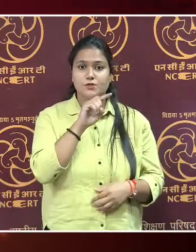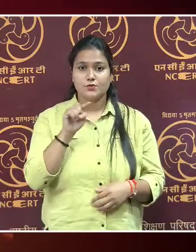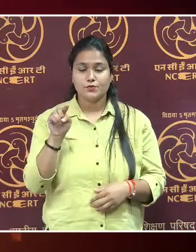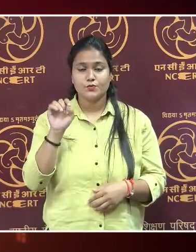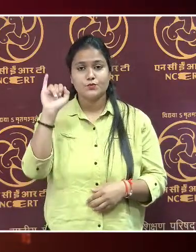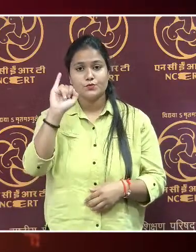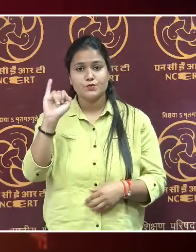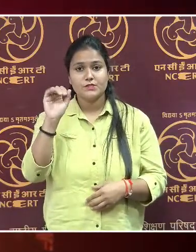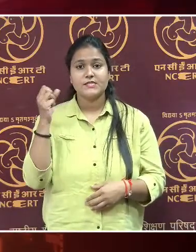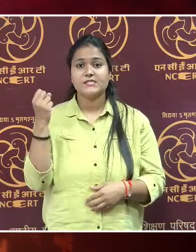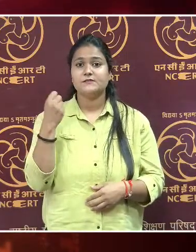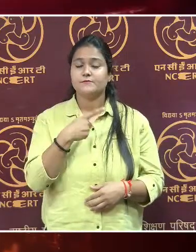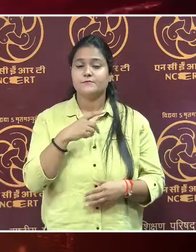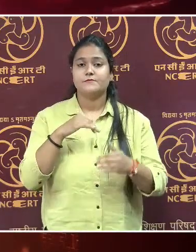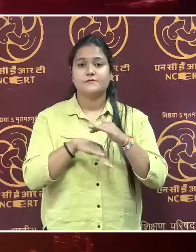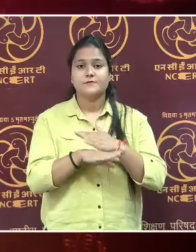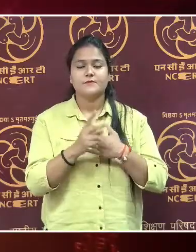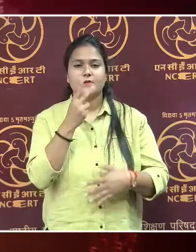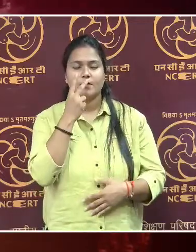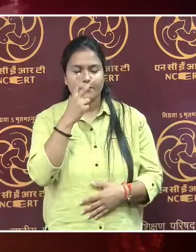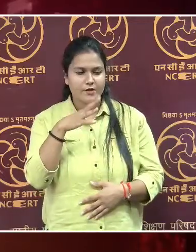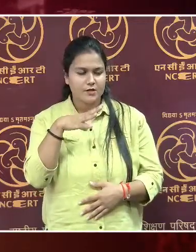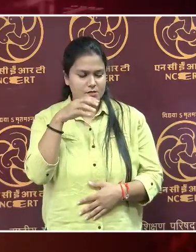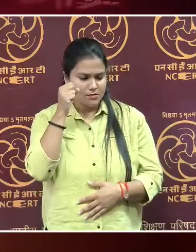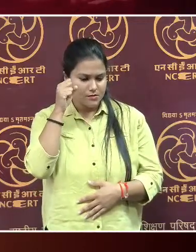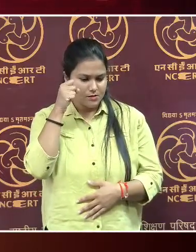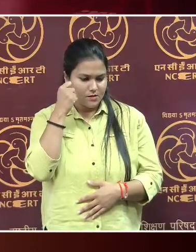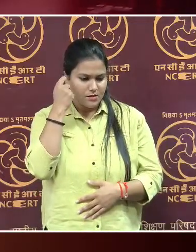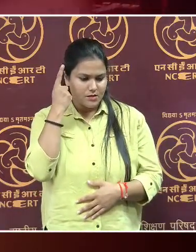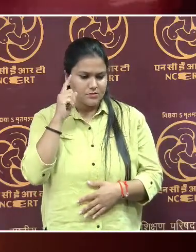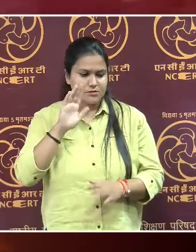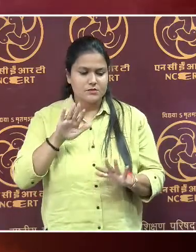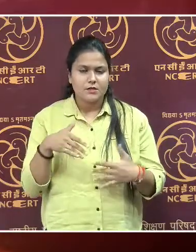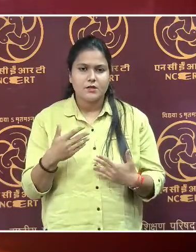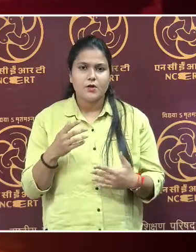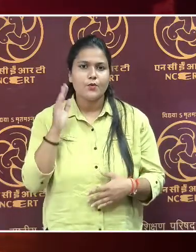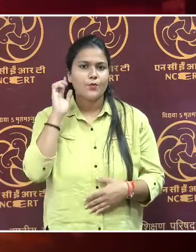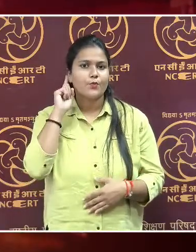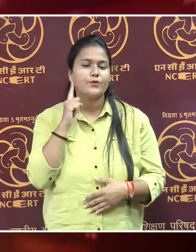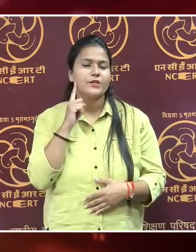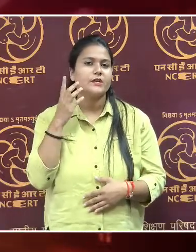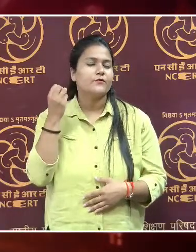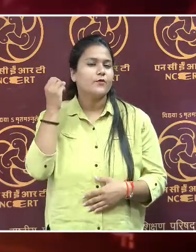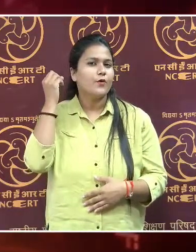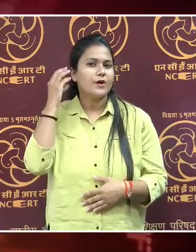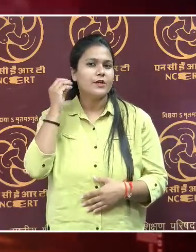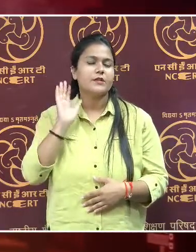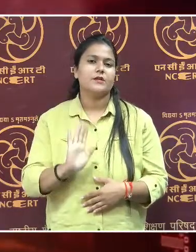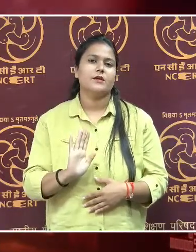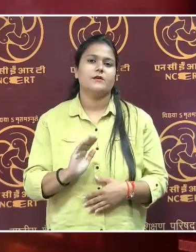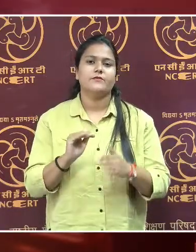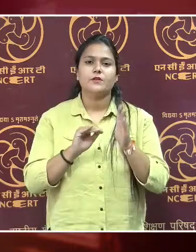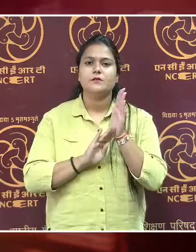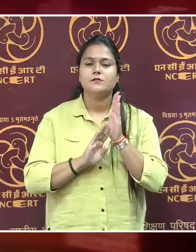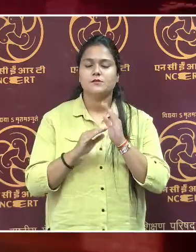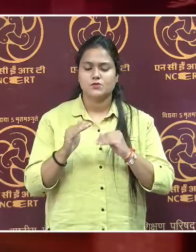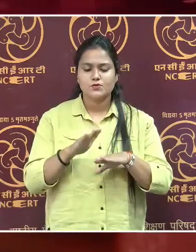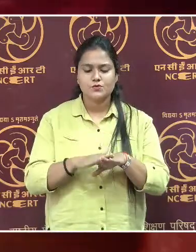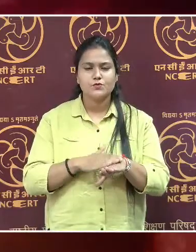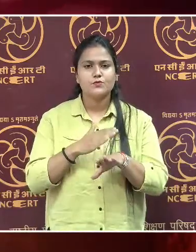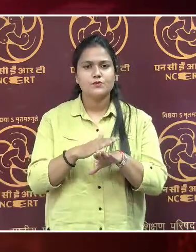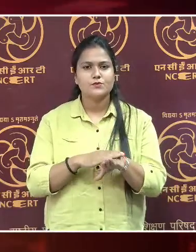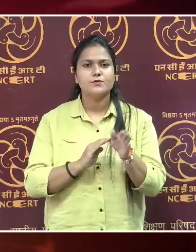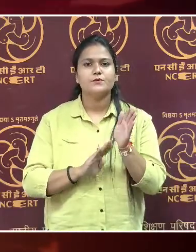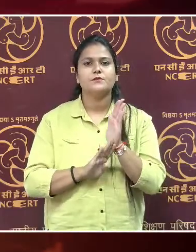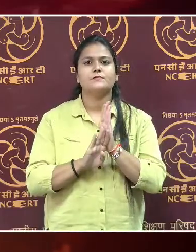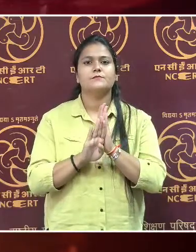developing simultaneously with the other organs that has been developed. So by around 8 weeks, the ear starts developing. And it's not